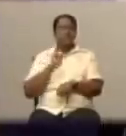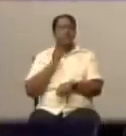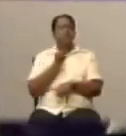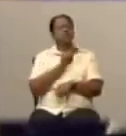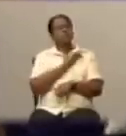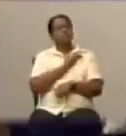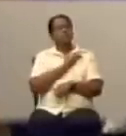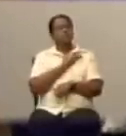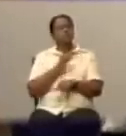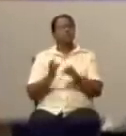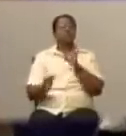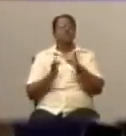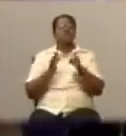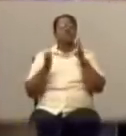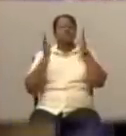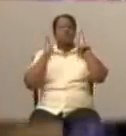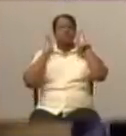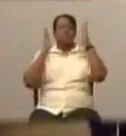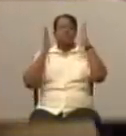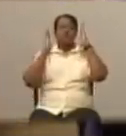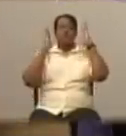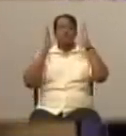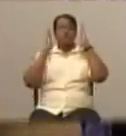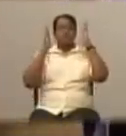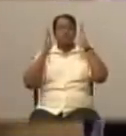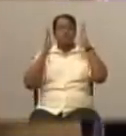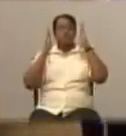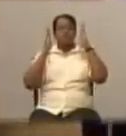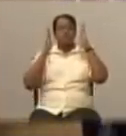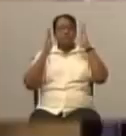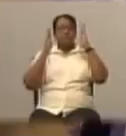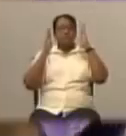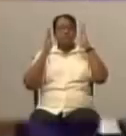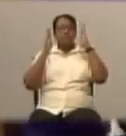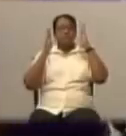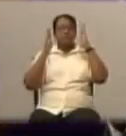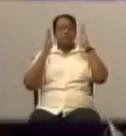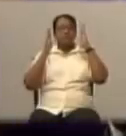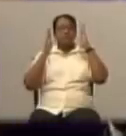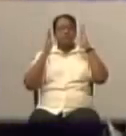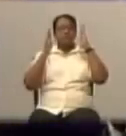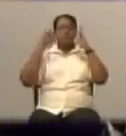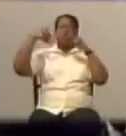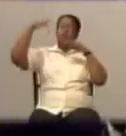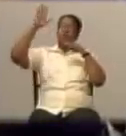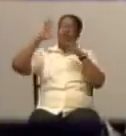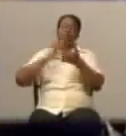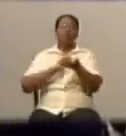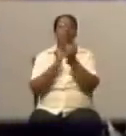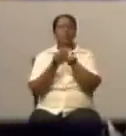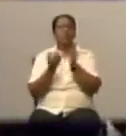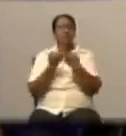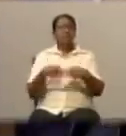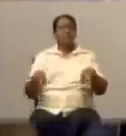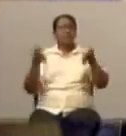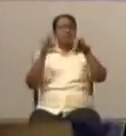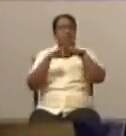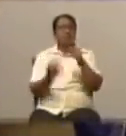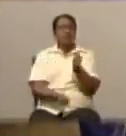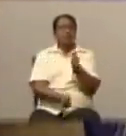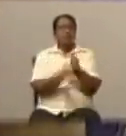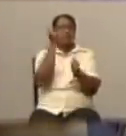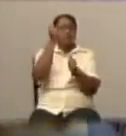stay awake, we may prioritize God in our life.